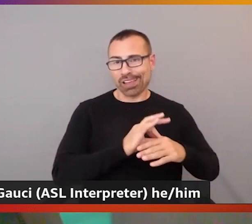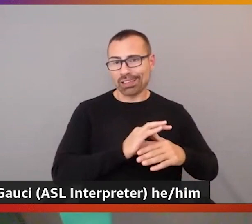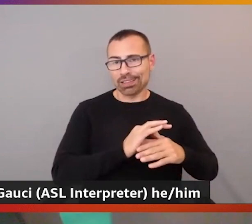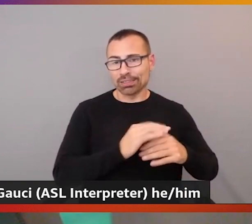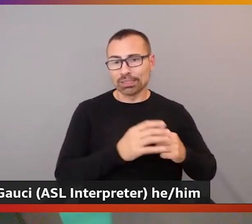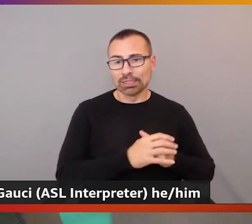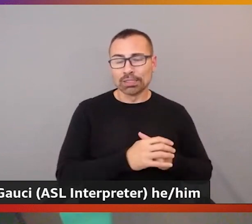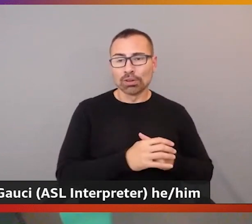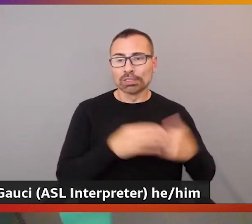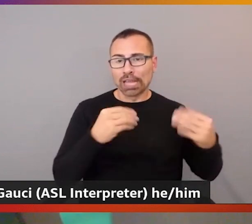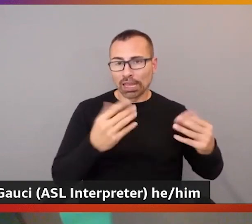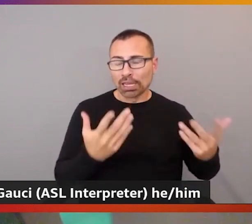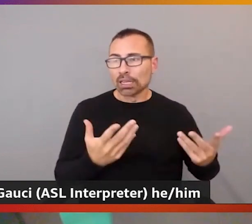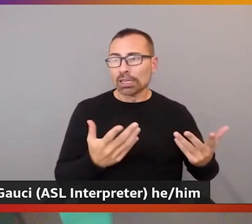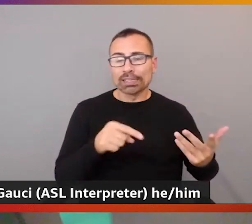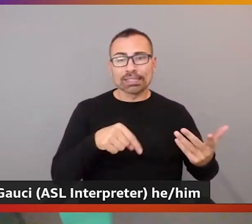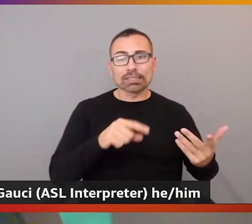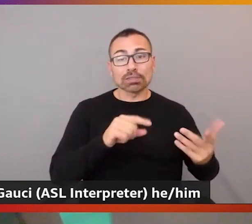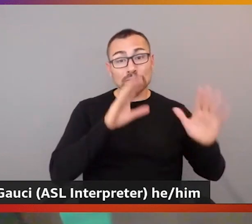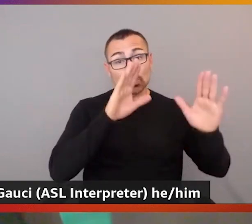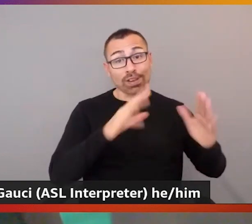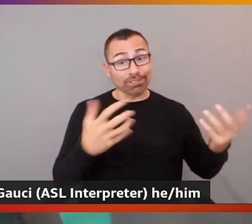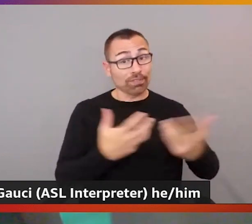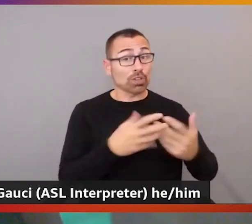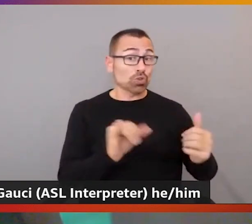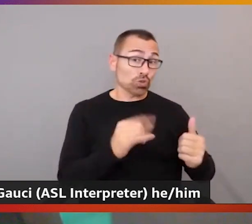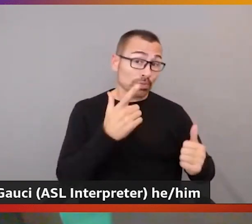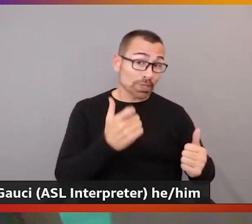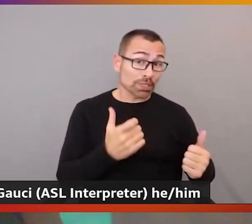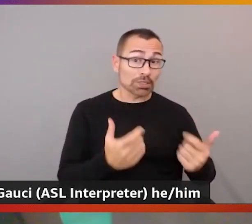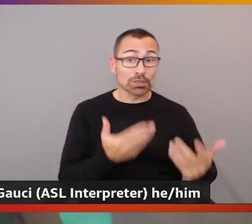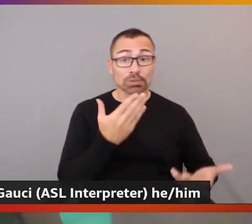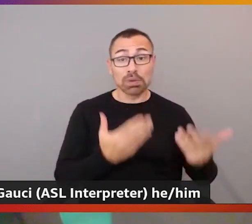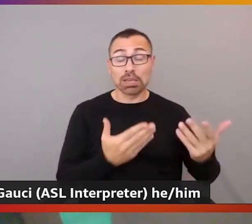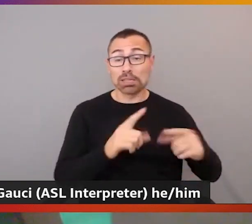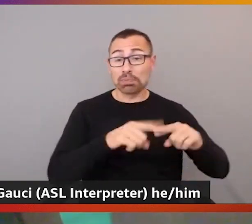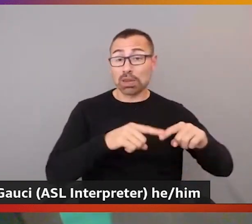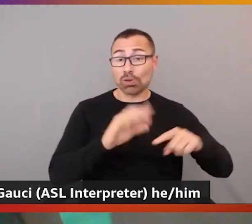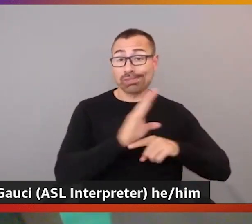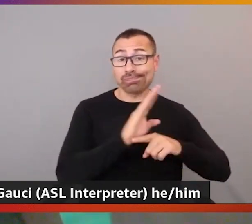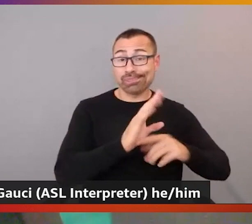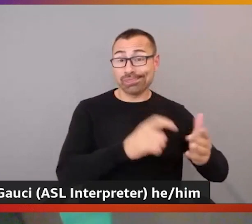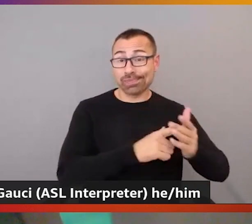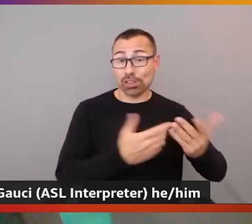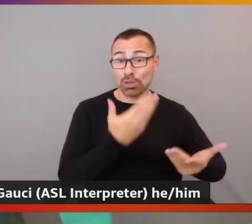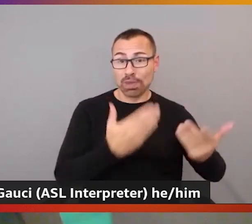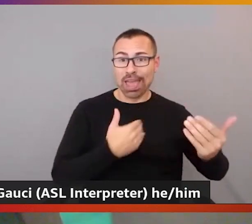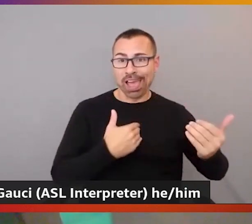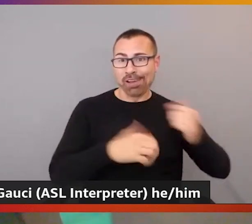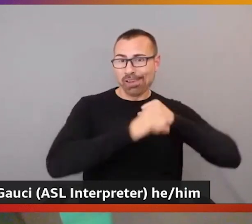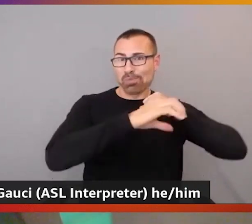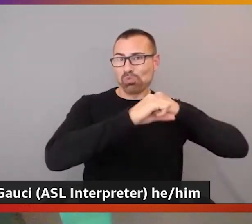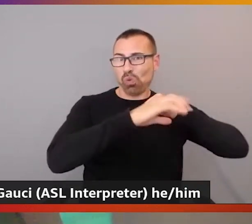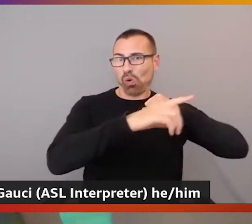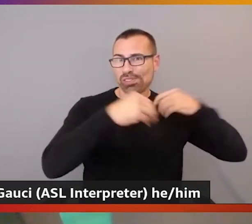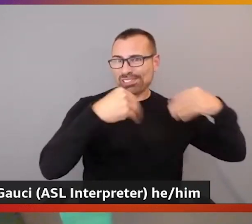fit because you might have, based on your business requirements, you might be running a promotion, or you might